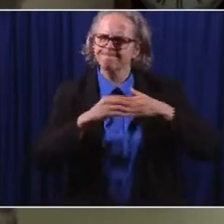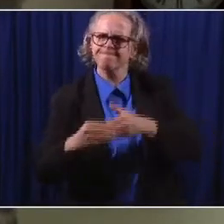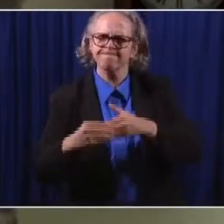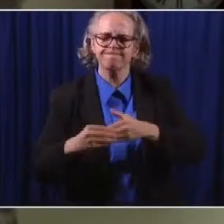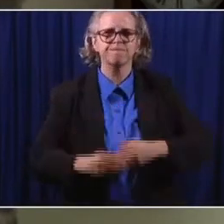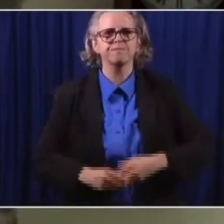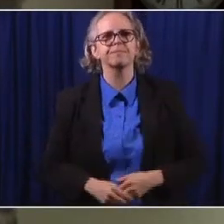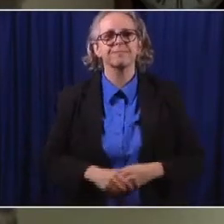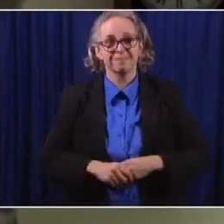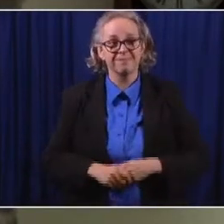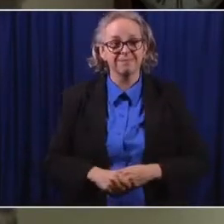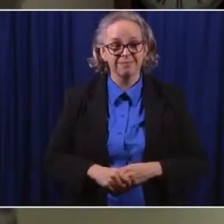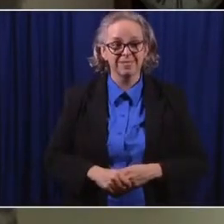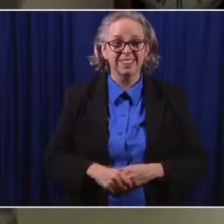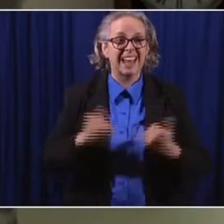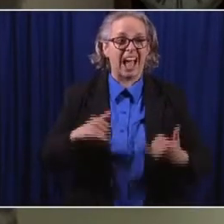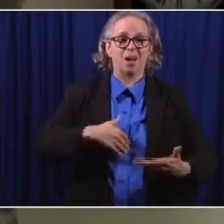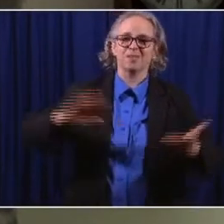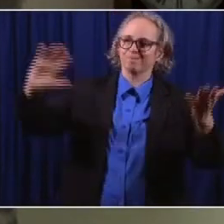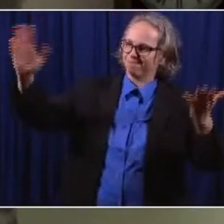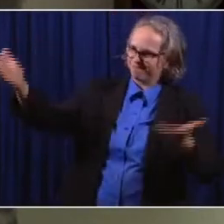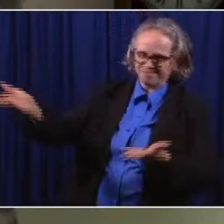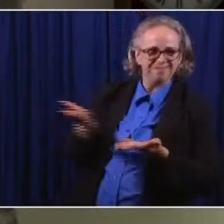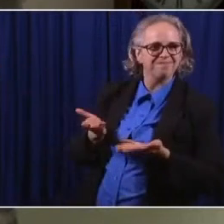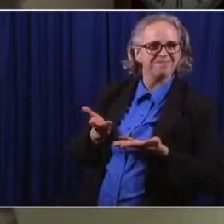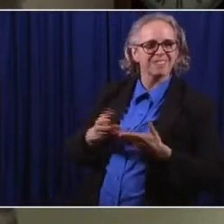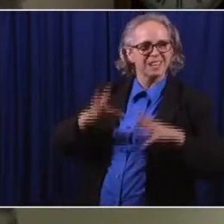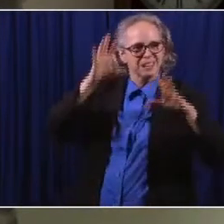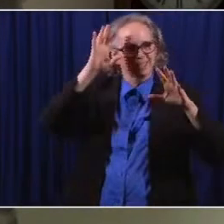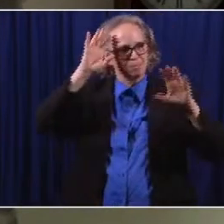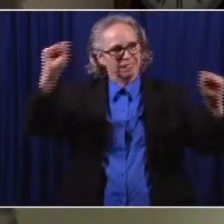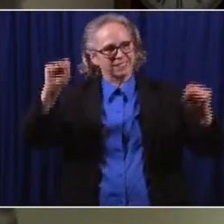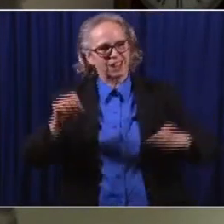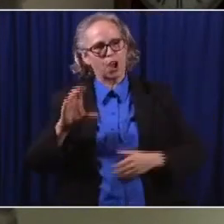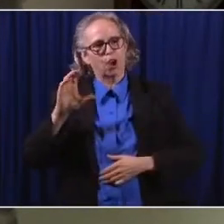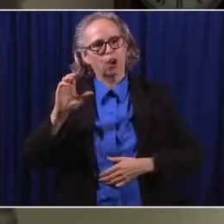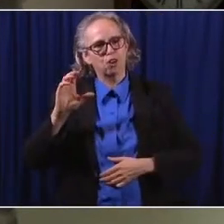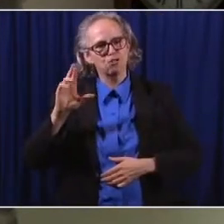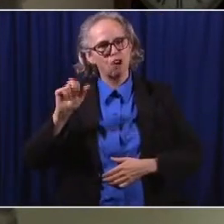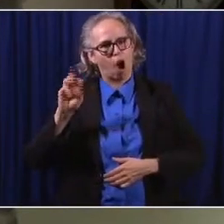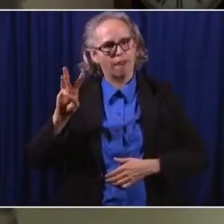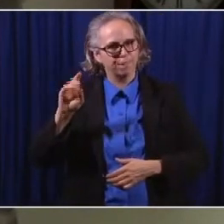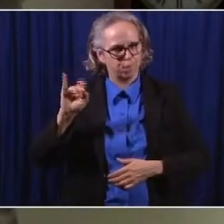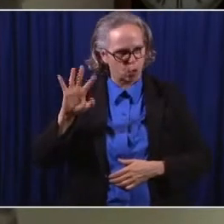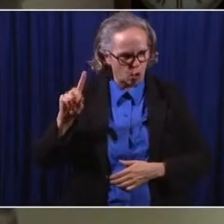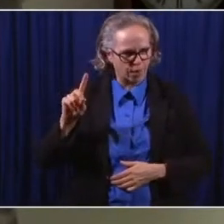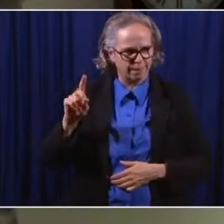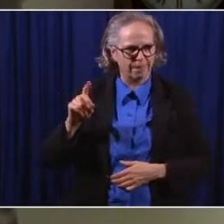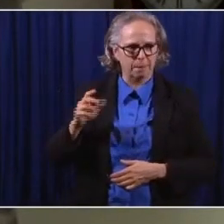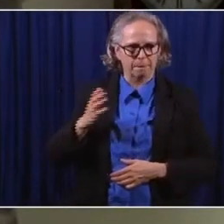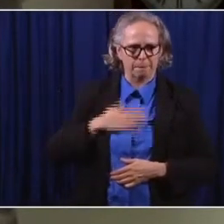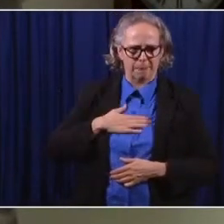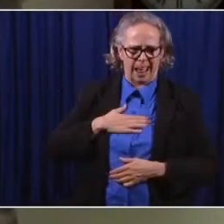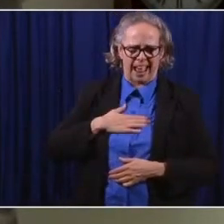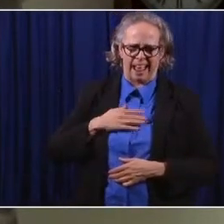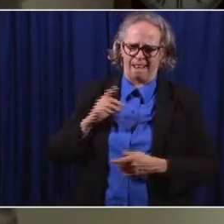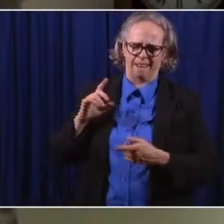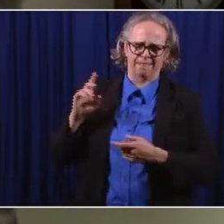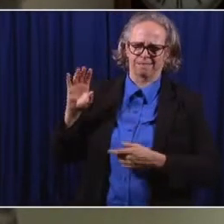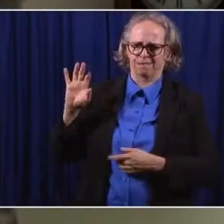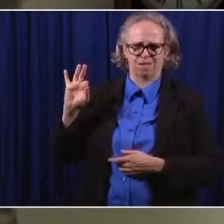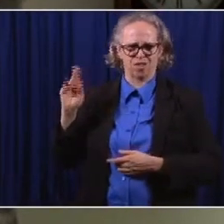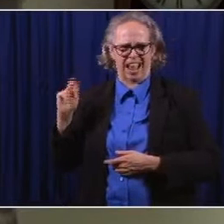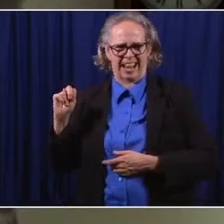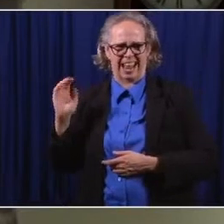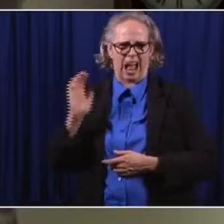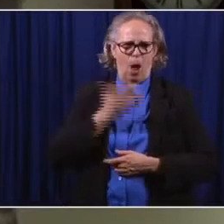of Fran's alma mater and my alma mater, Miami University. Miami has been aggressive in